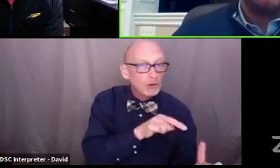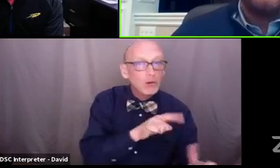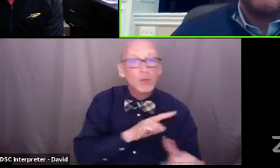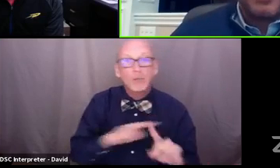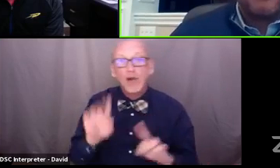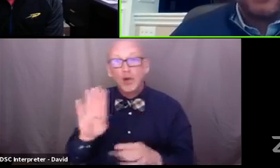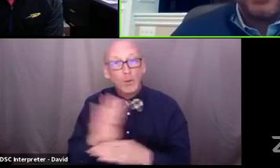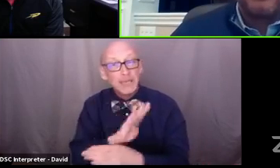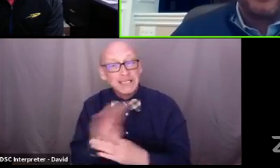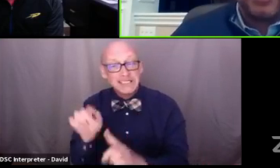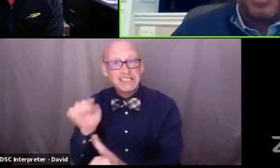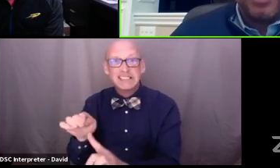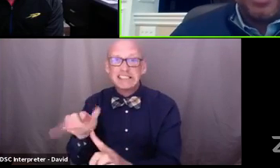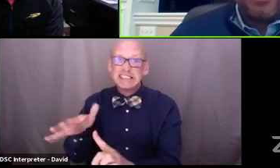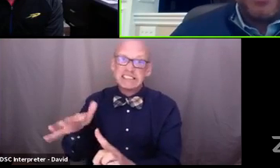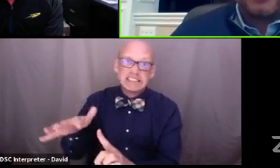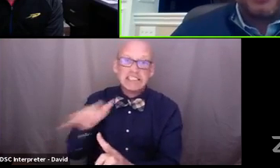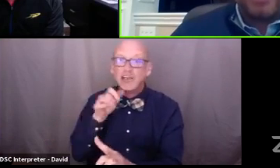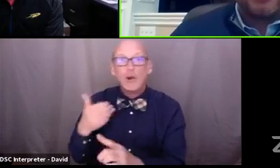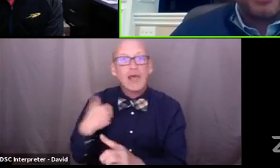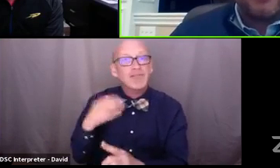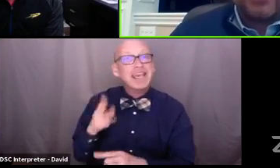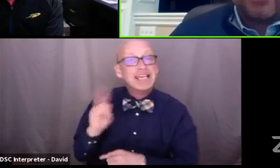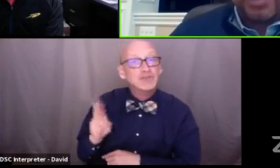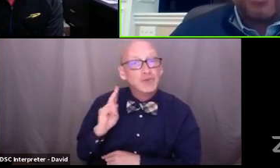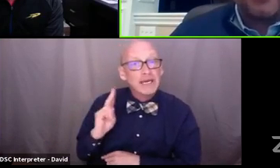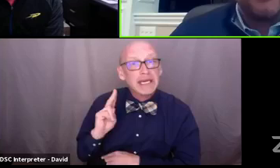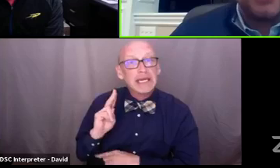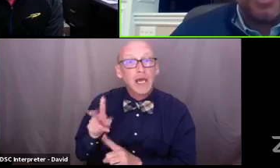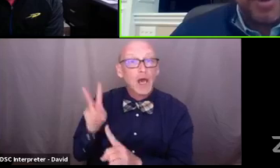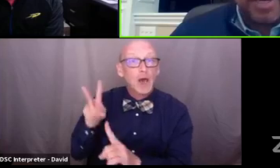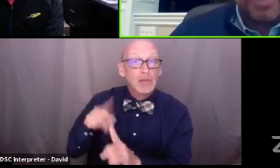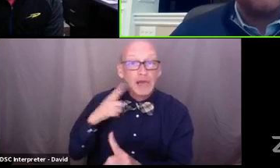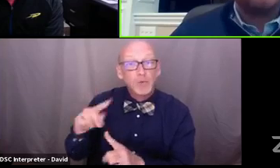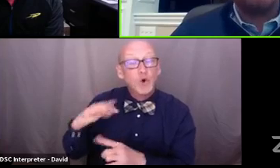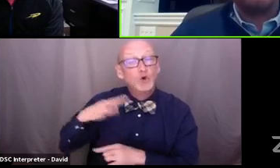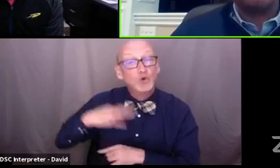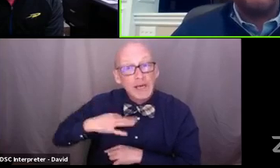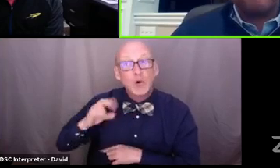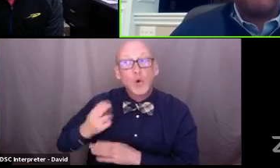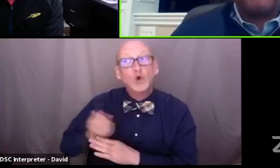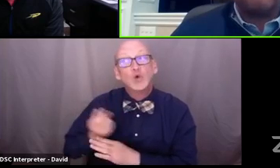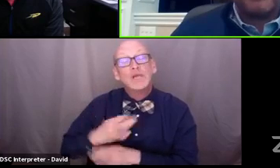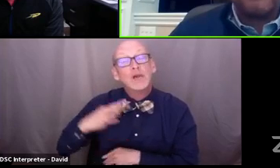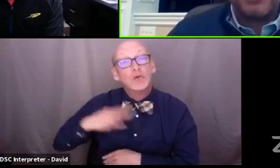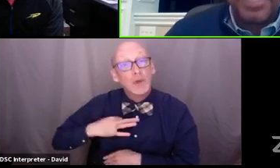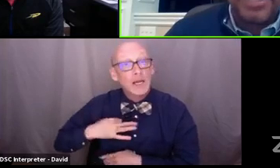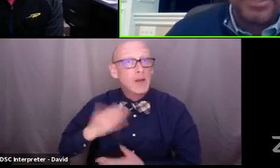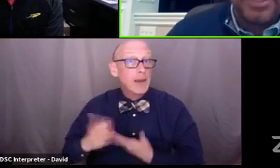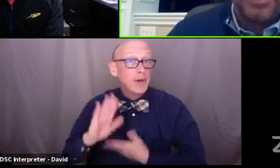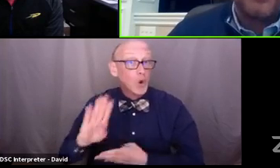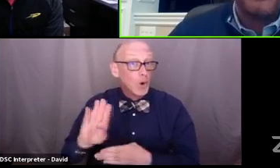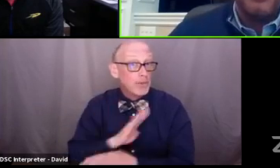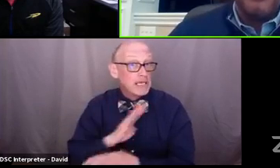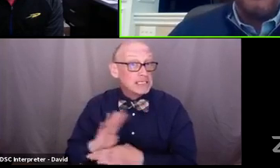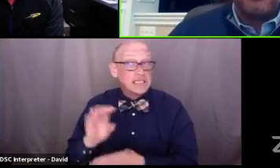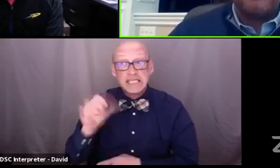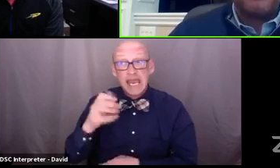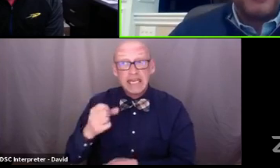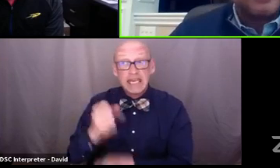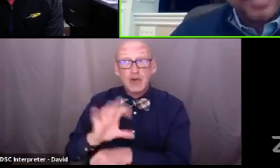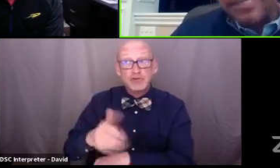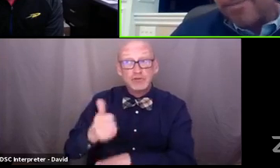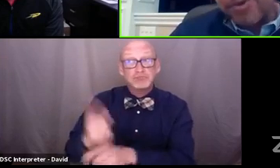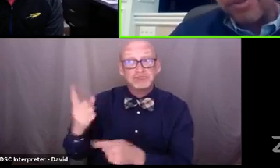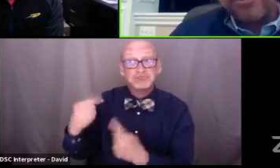your business doesn't have a history of actually applying for credit or using credit, even though your business might have been around for the last 10 years.